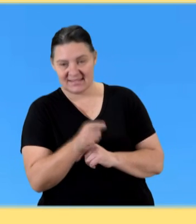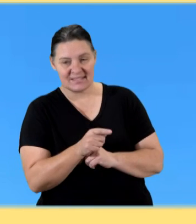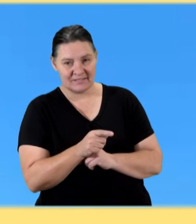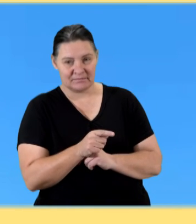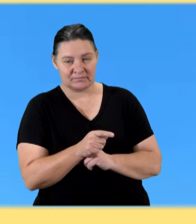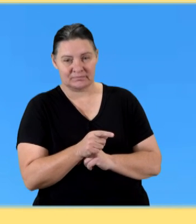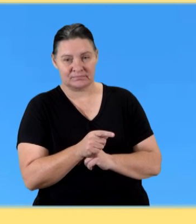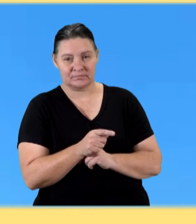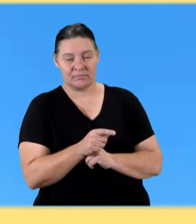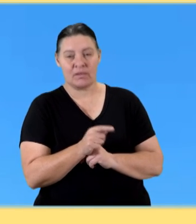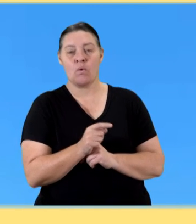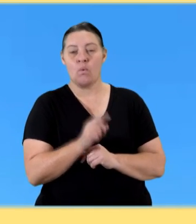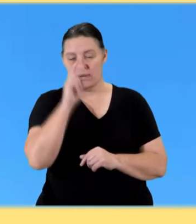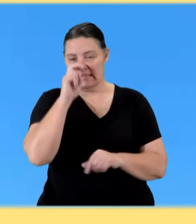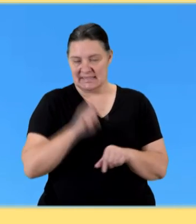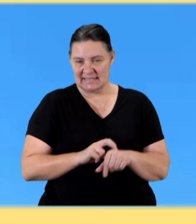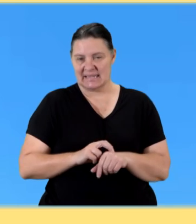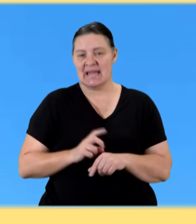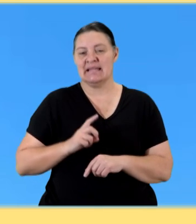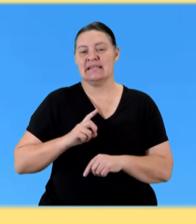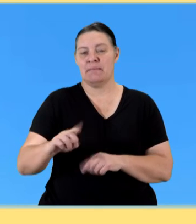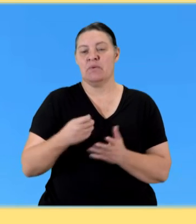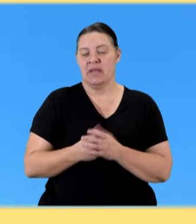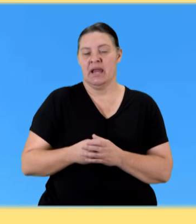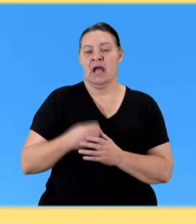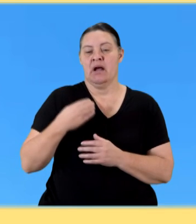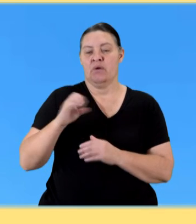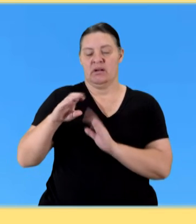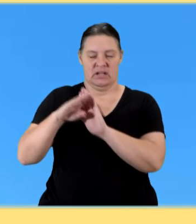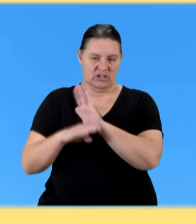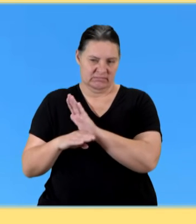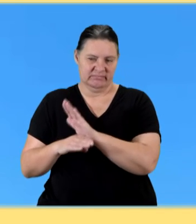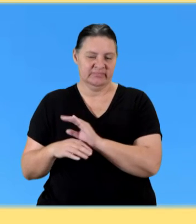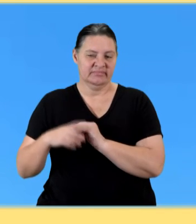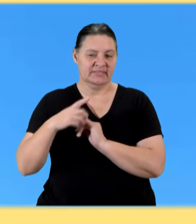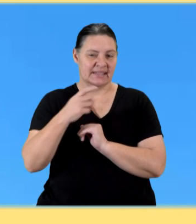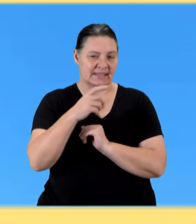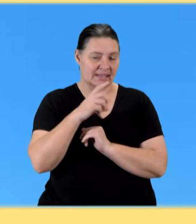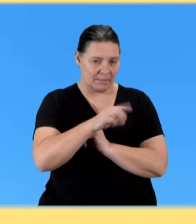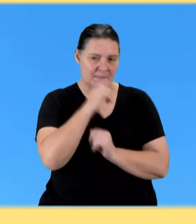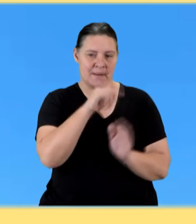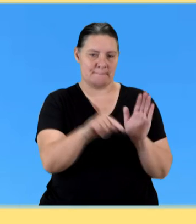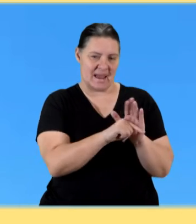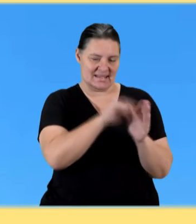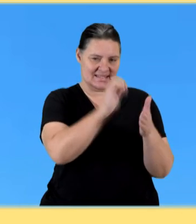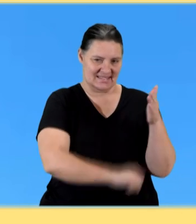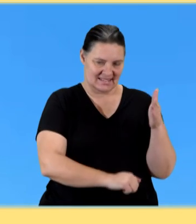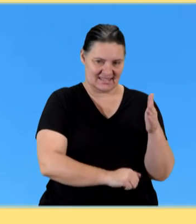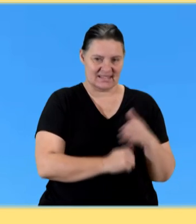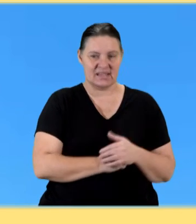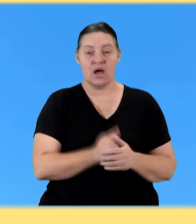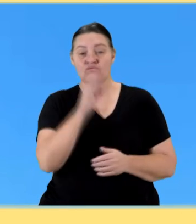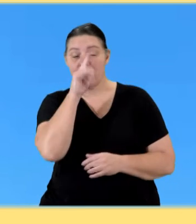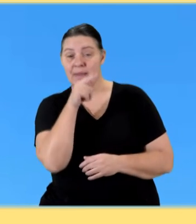that we will debit the amount in the creditors ledger. Debit means minus. So I'll